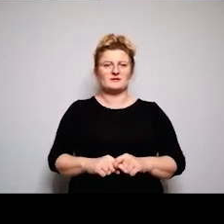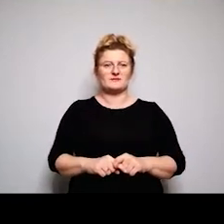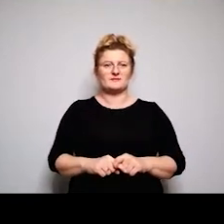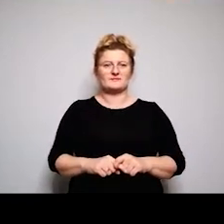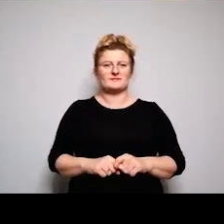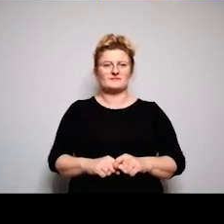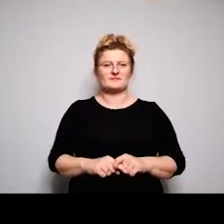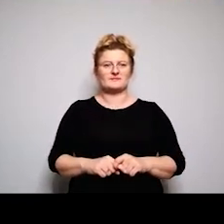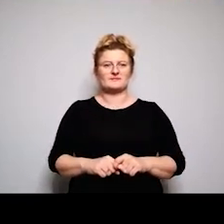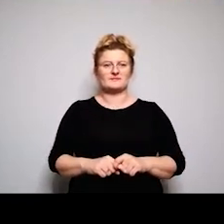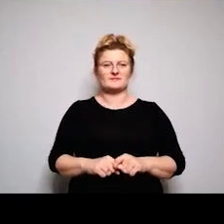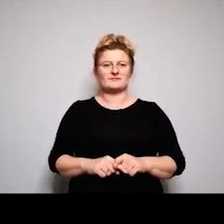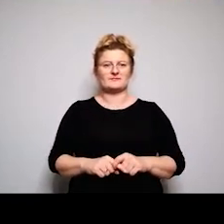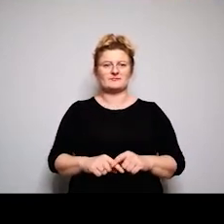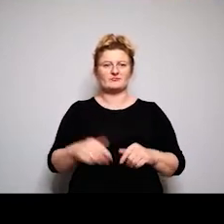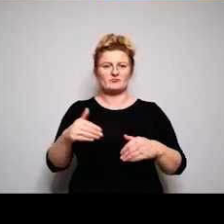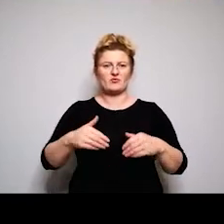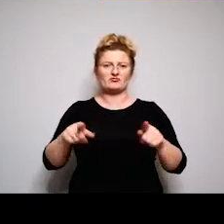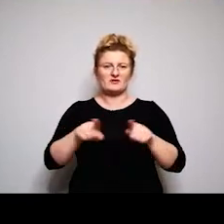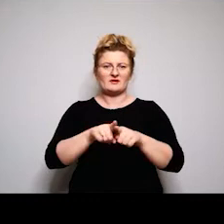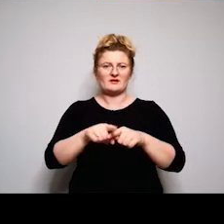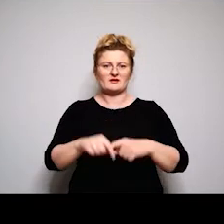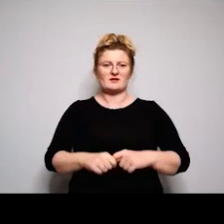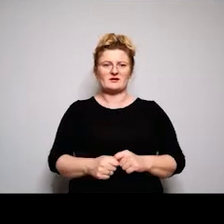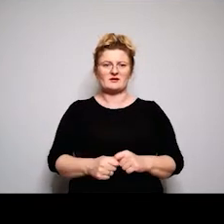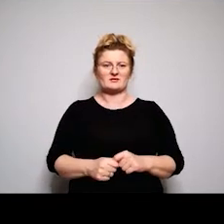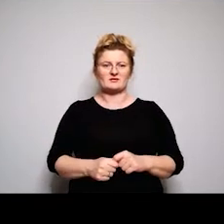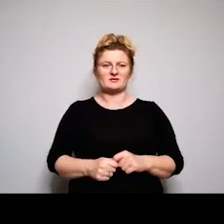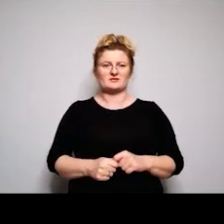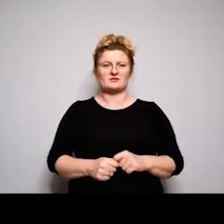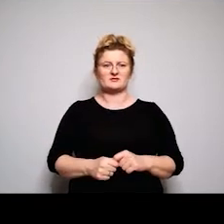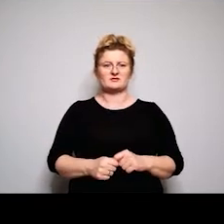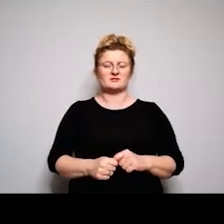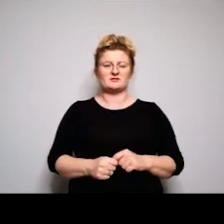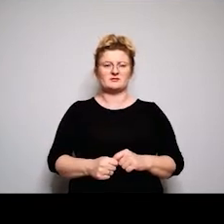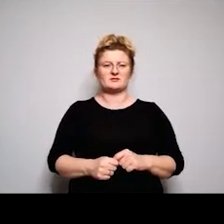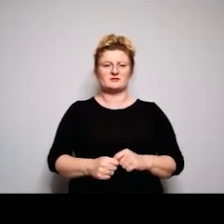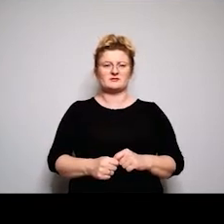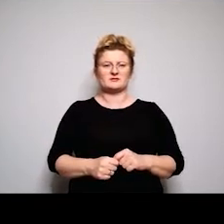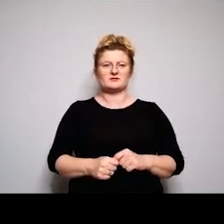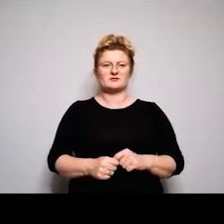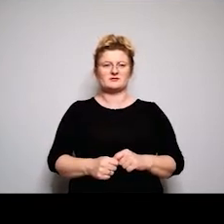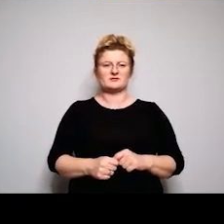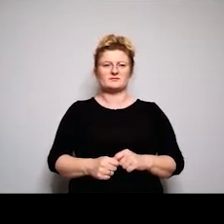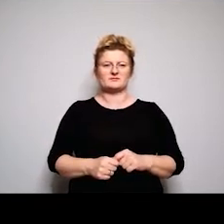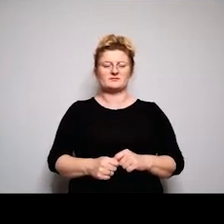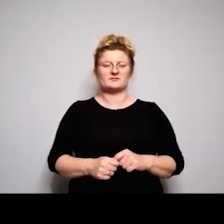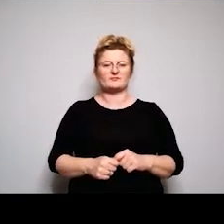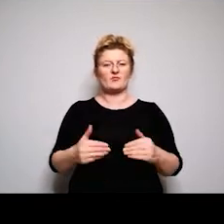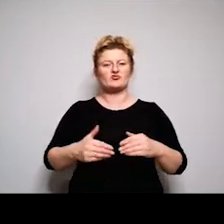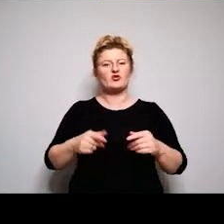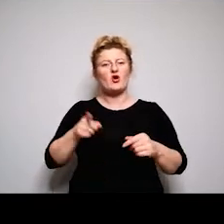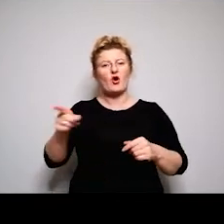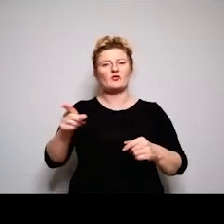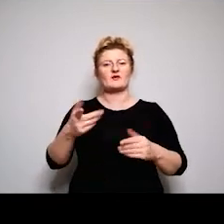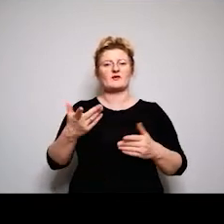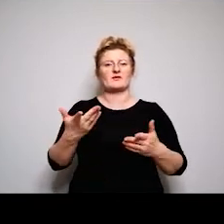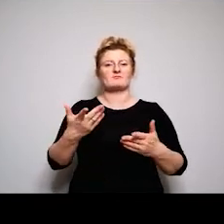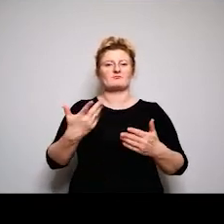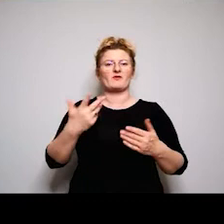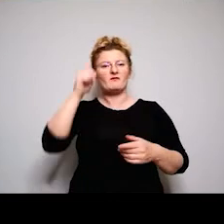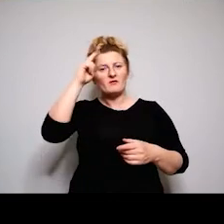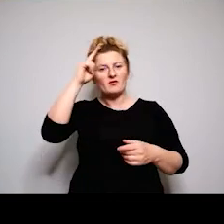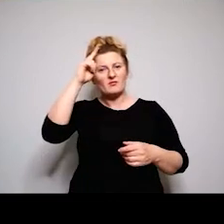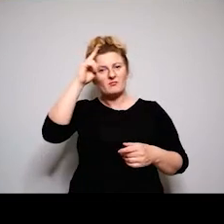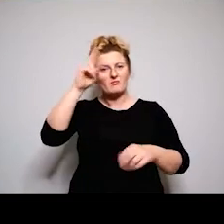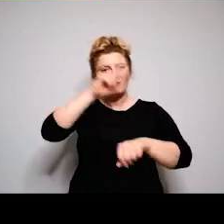deeper. So we ended up making a capacity building training with 2,000 militaries in Bolivia. How